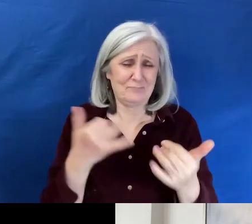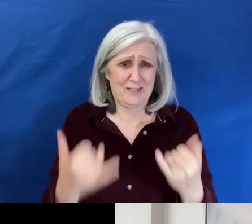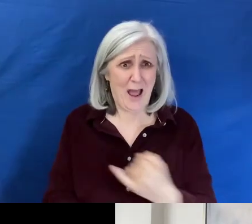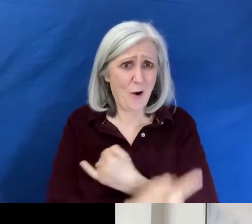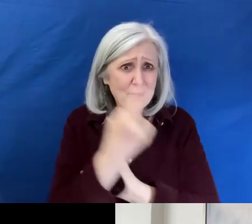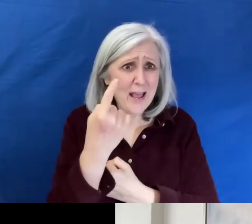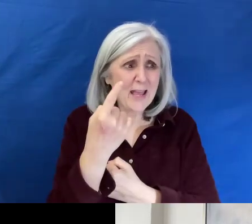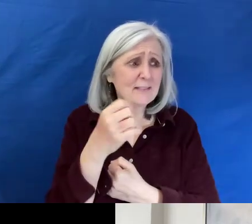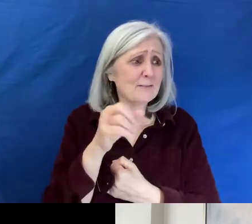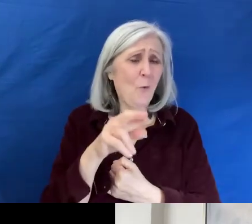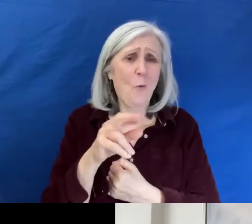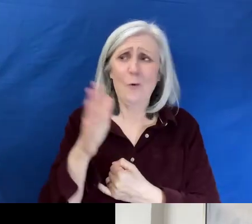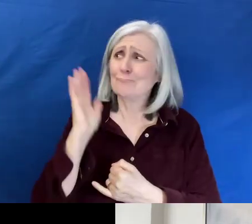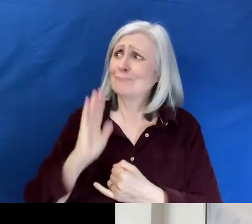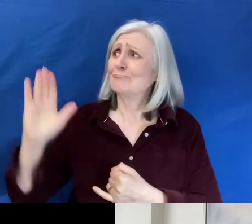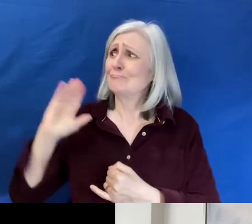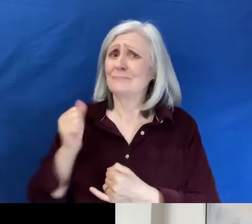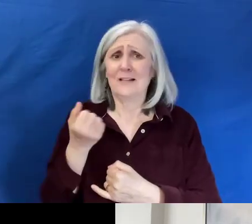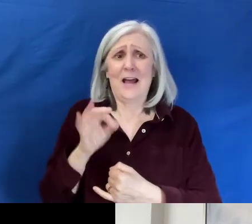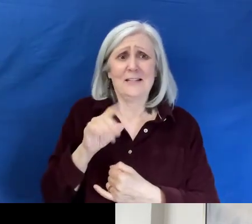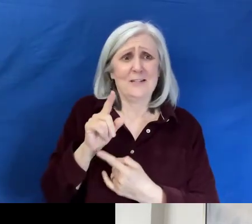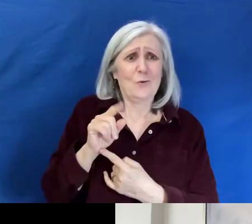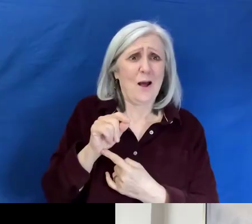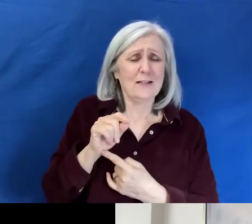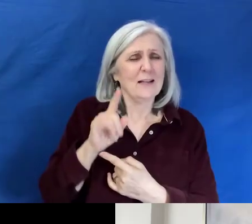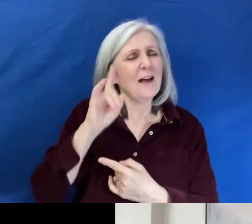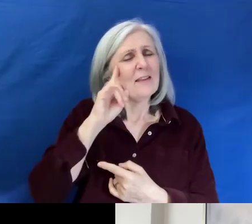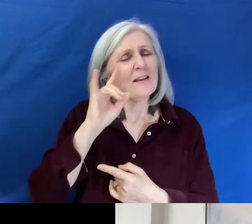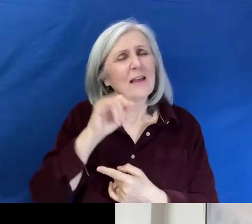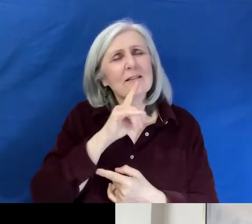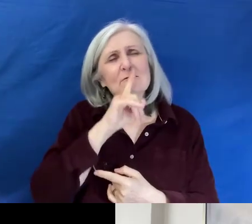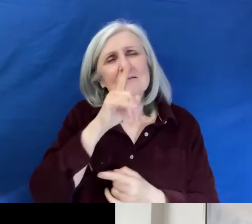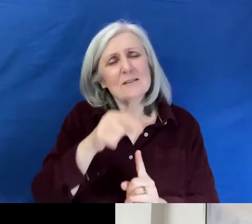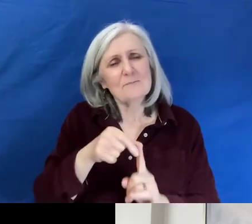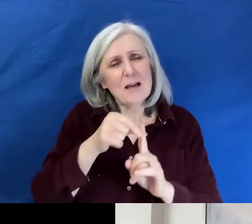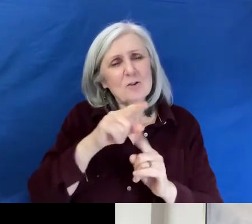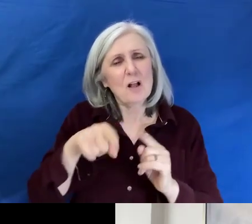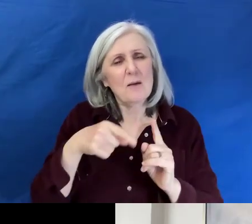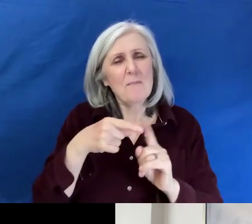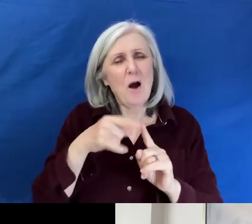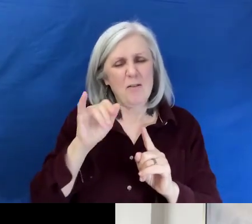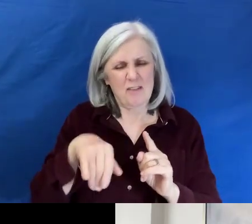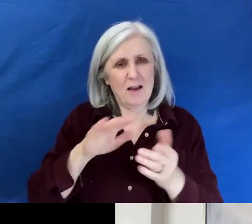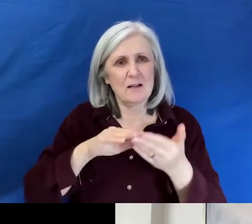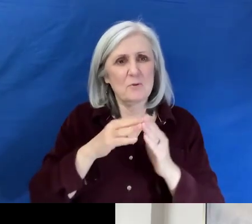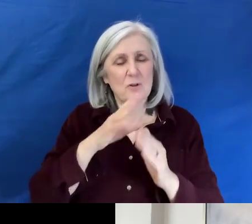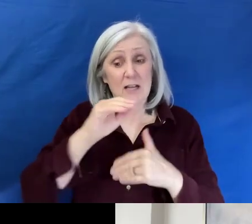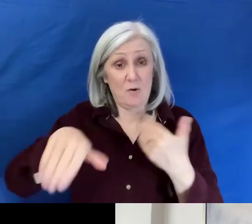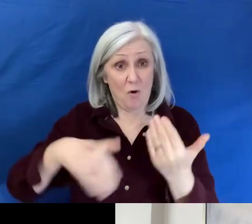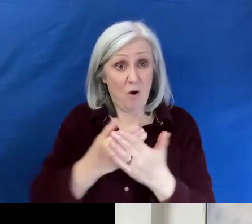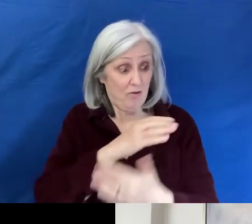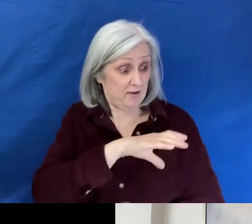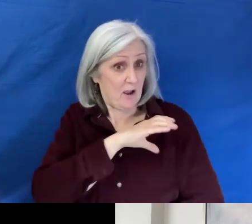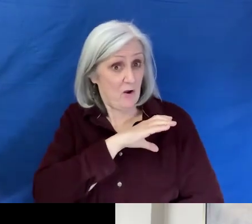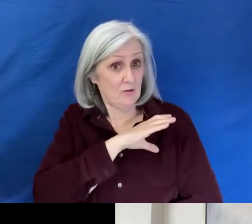or, 1920. And I think that that's what's really special about Brookfield and the characters within it is we're all